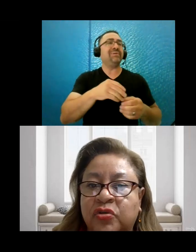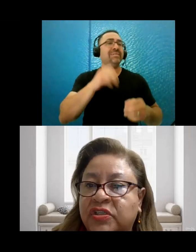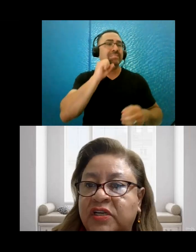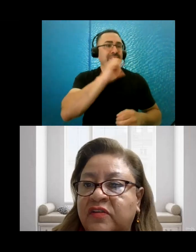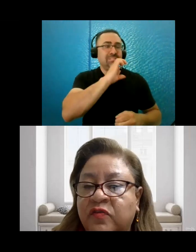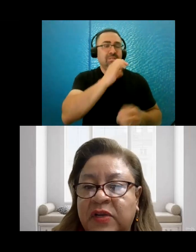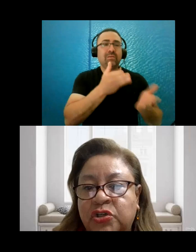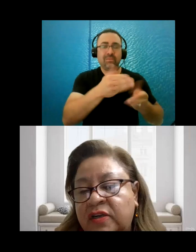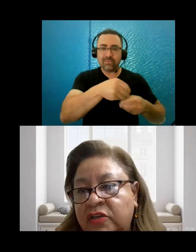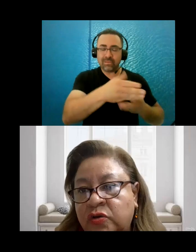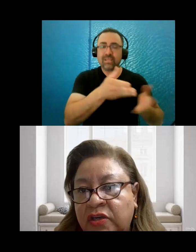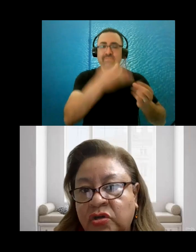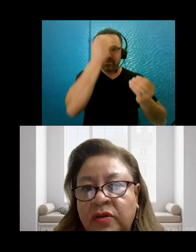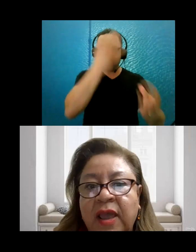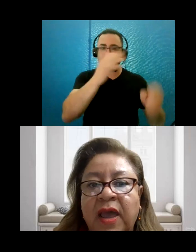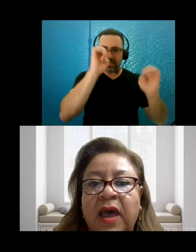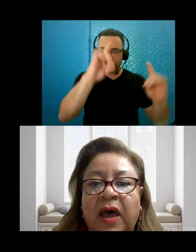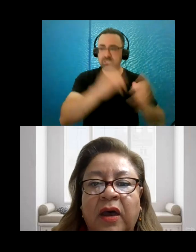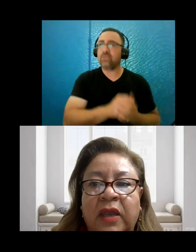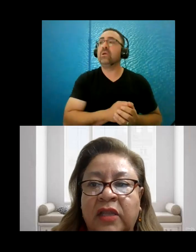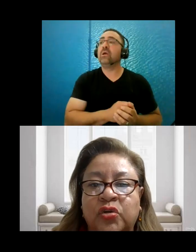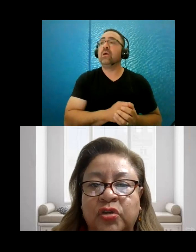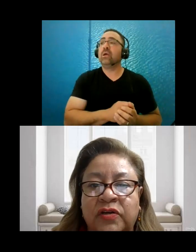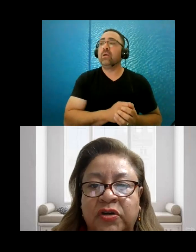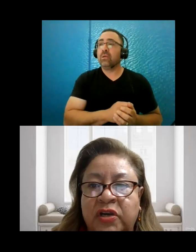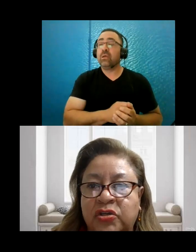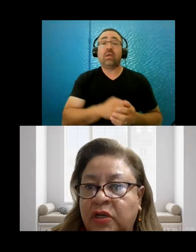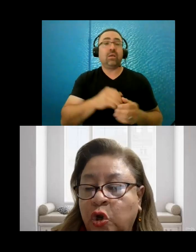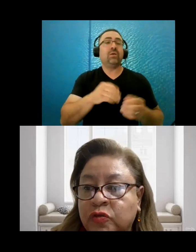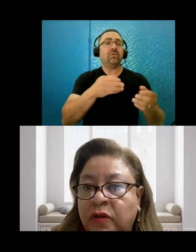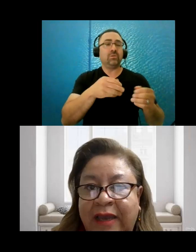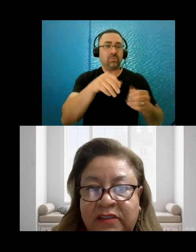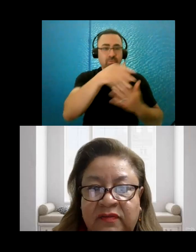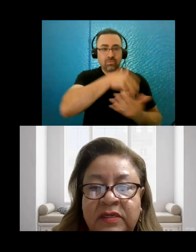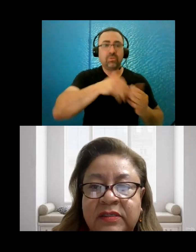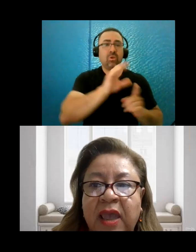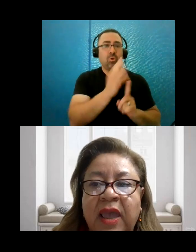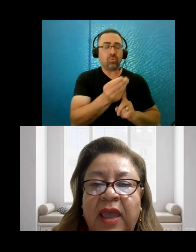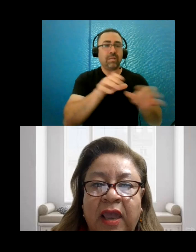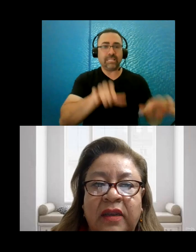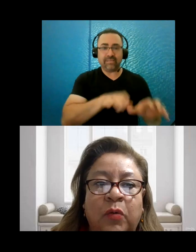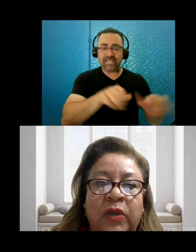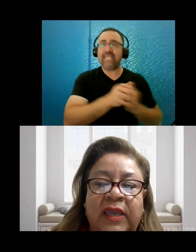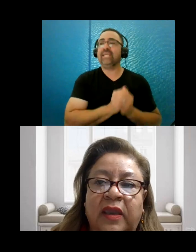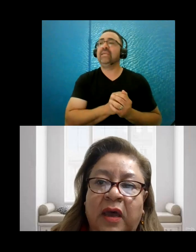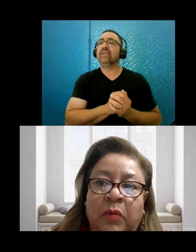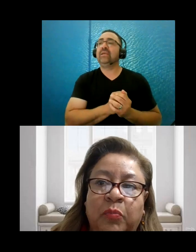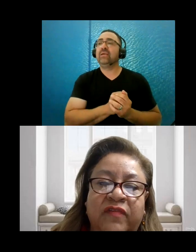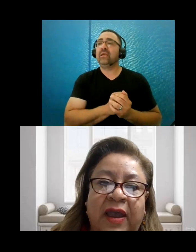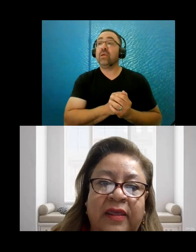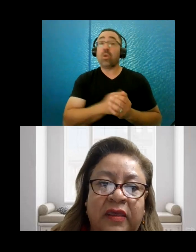provides resources and information and education and social and recreation and cultural activities. And